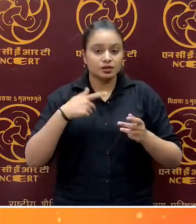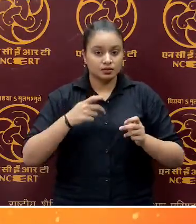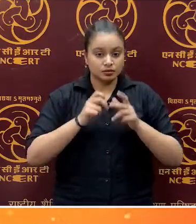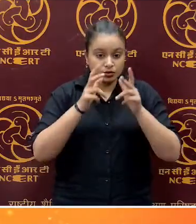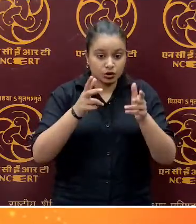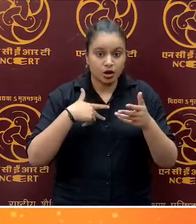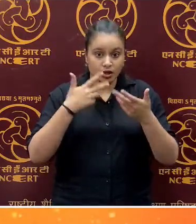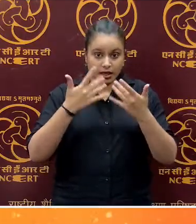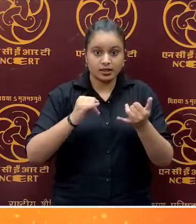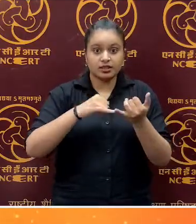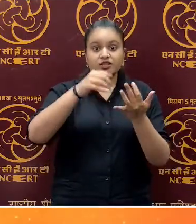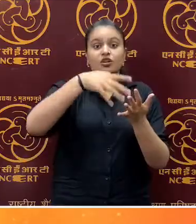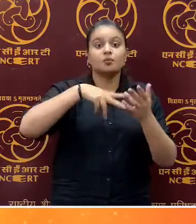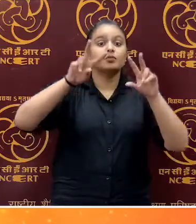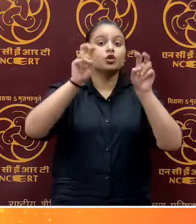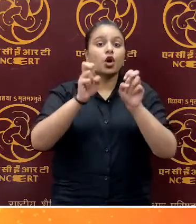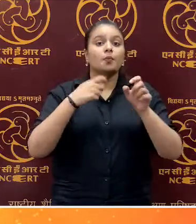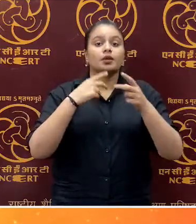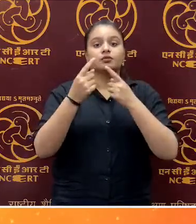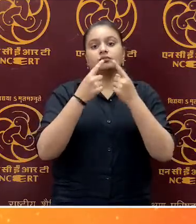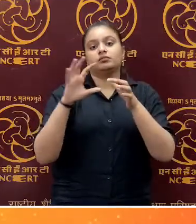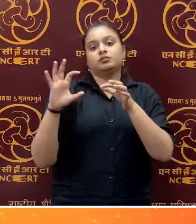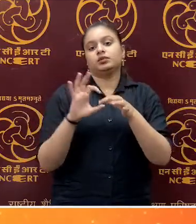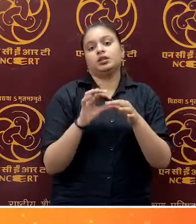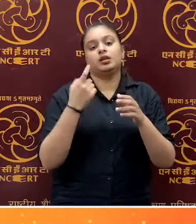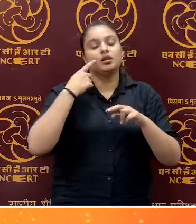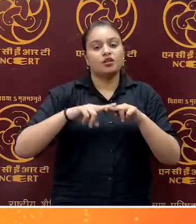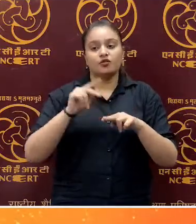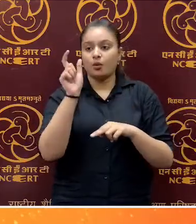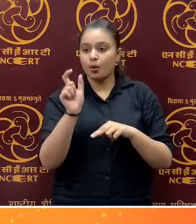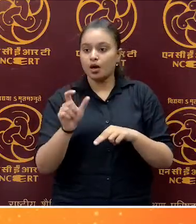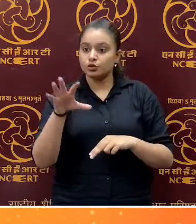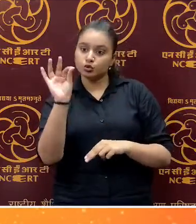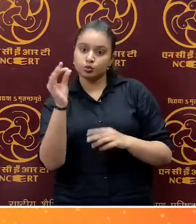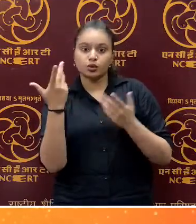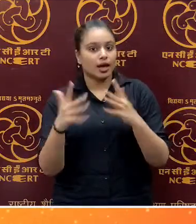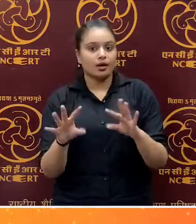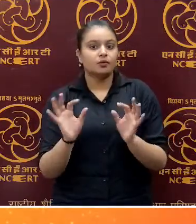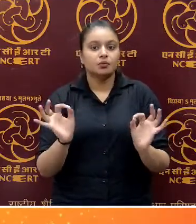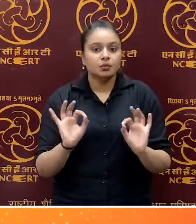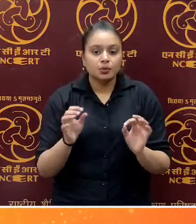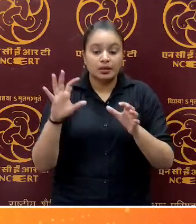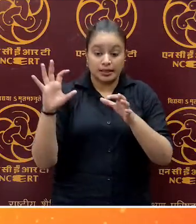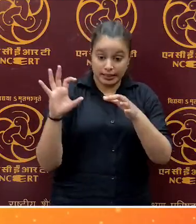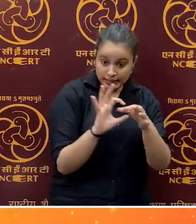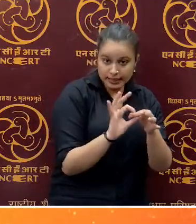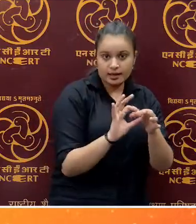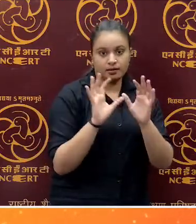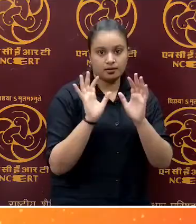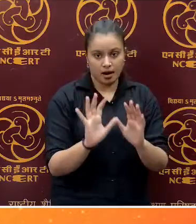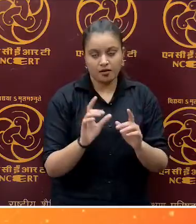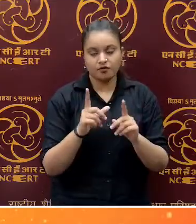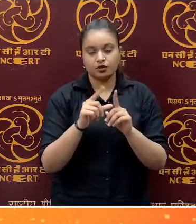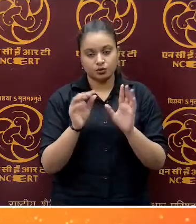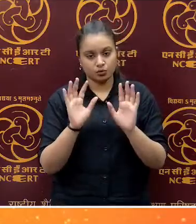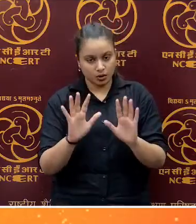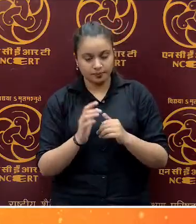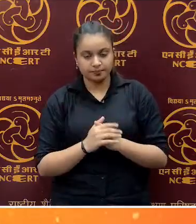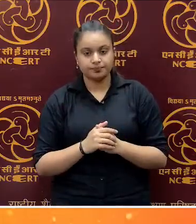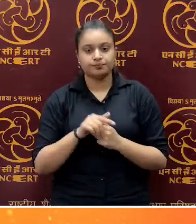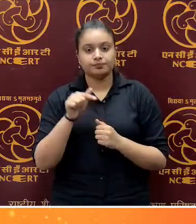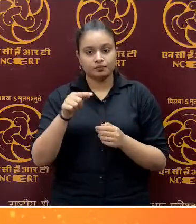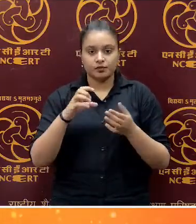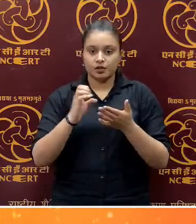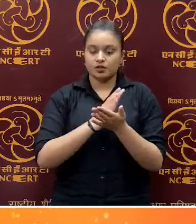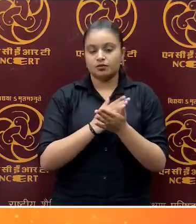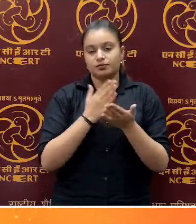subject, the topic. So it's the words are not chosen randomly. They are related to the subject that we are doing. So that was our